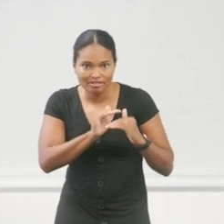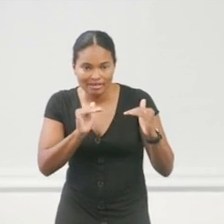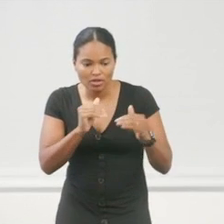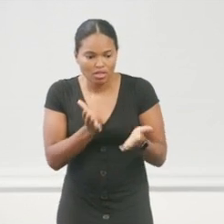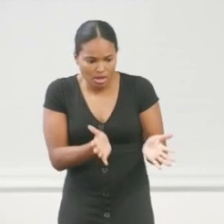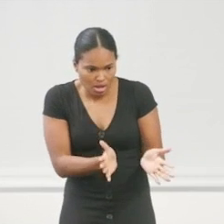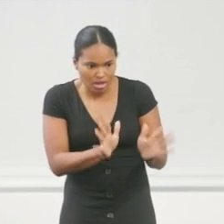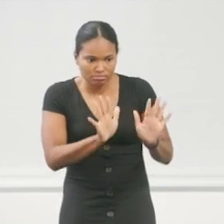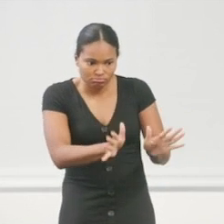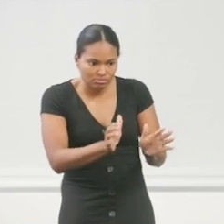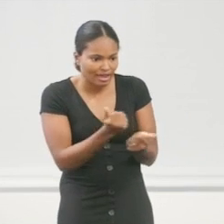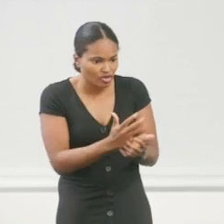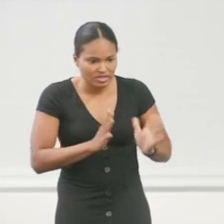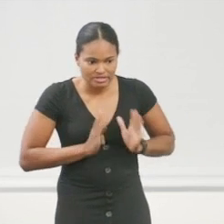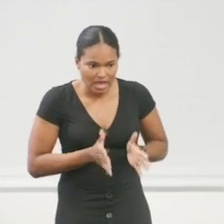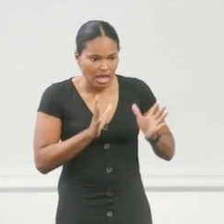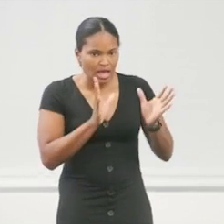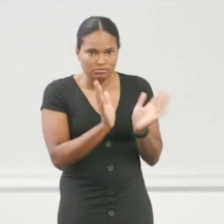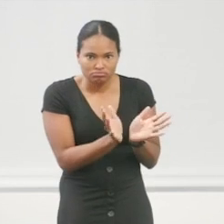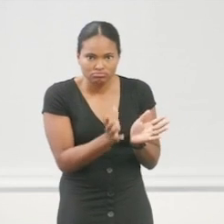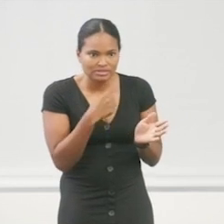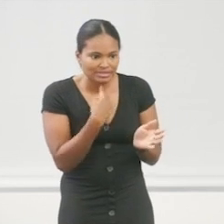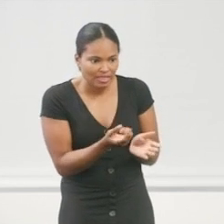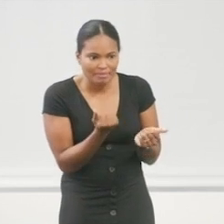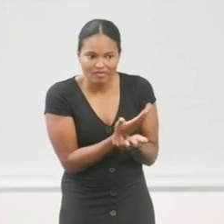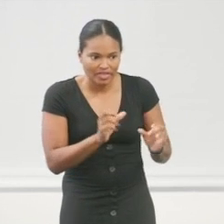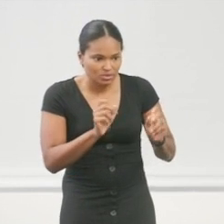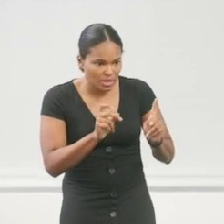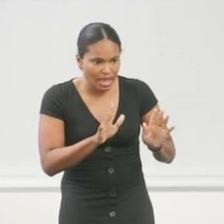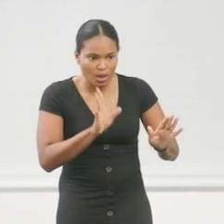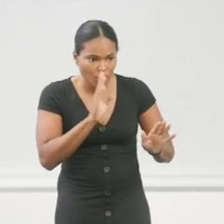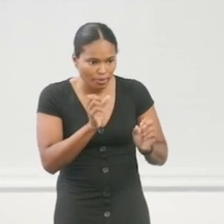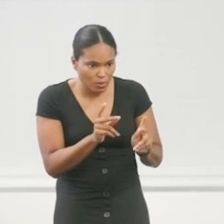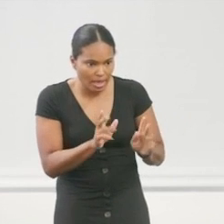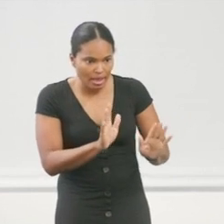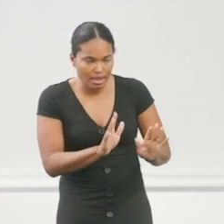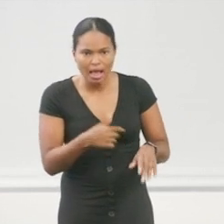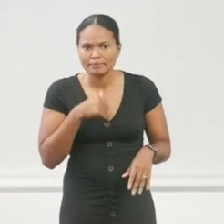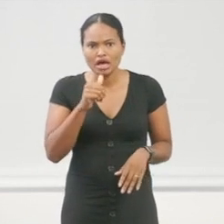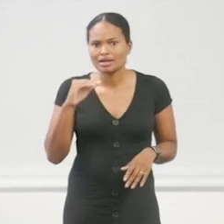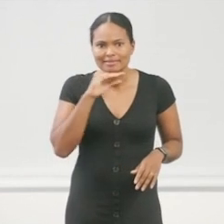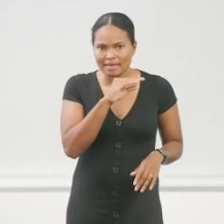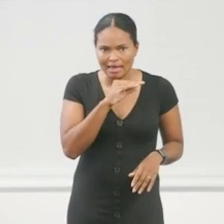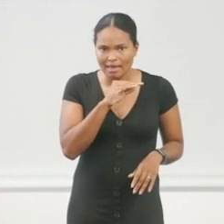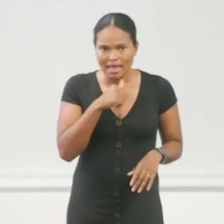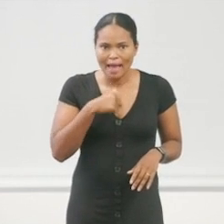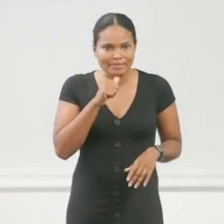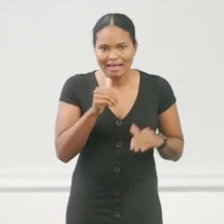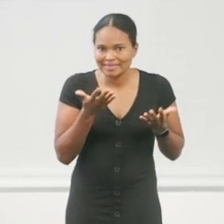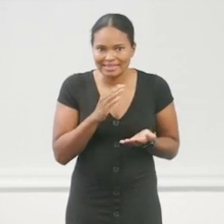them that it's going to be okay. You don't have to lie. It's going to be okay. I'm here with you. I'm not